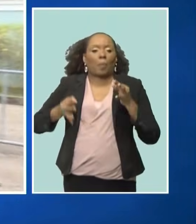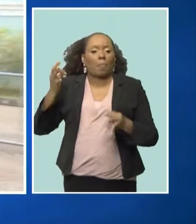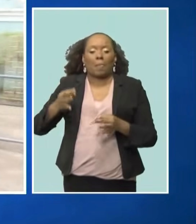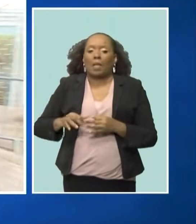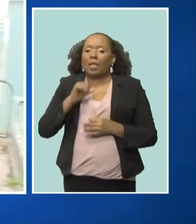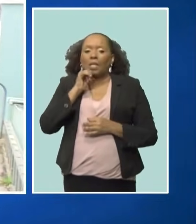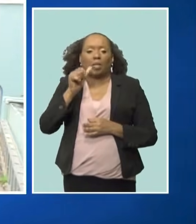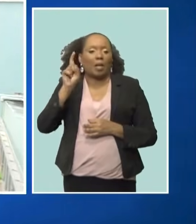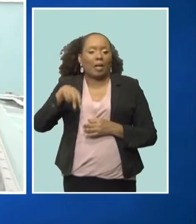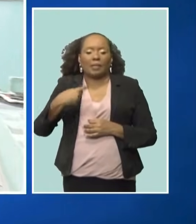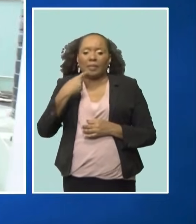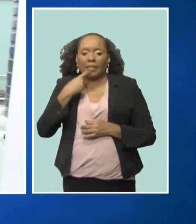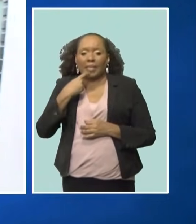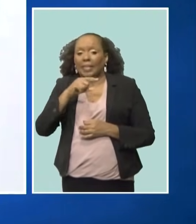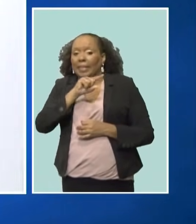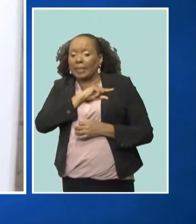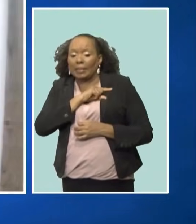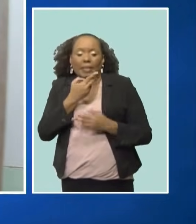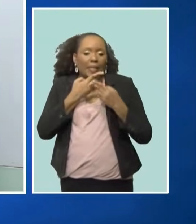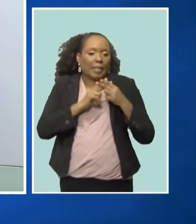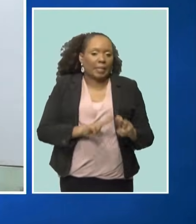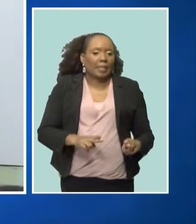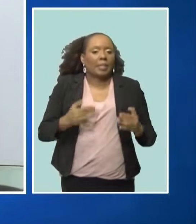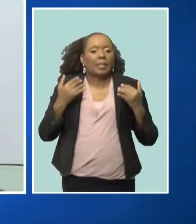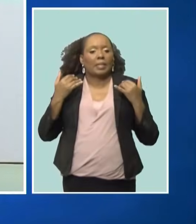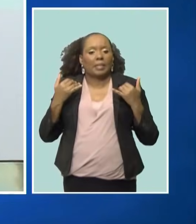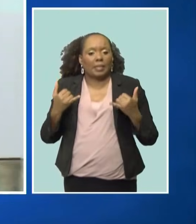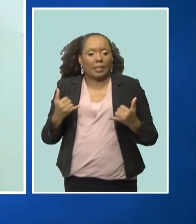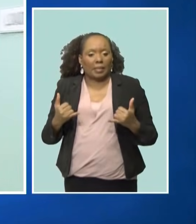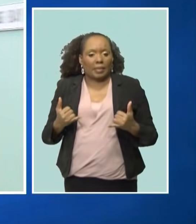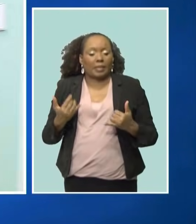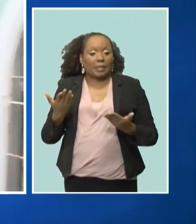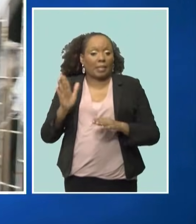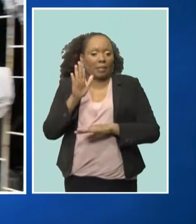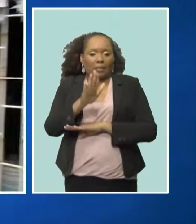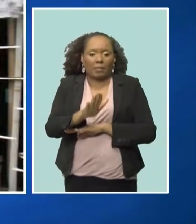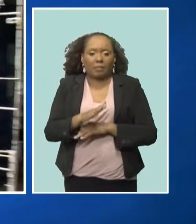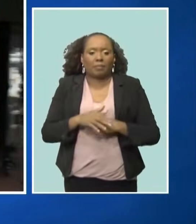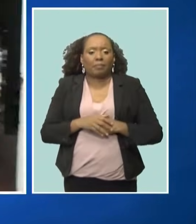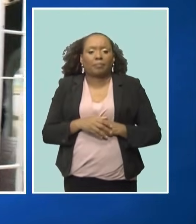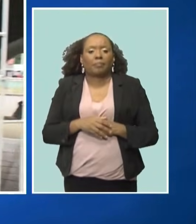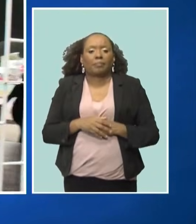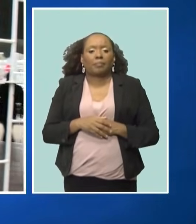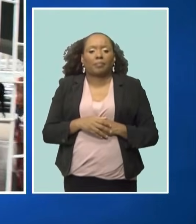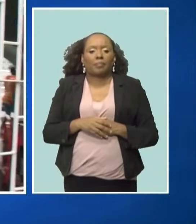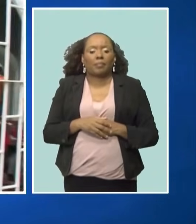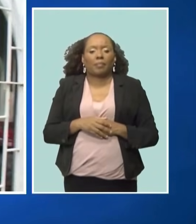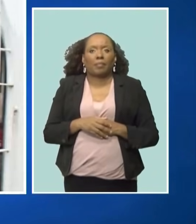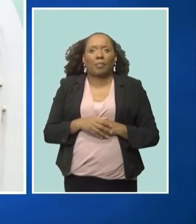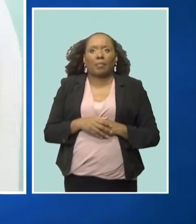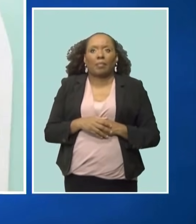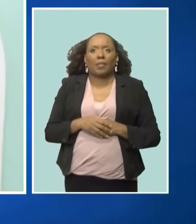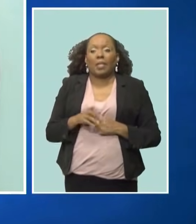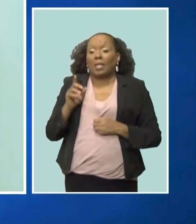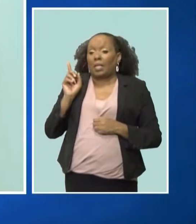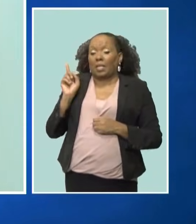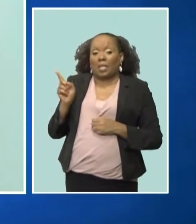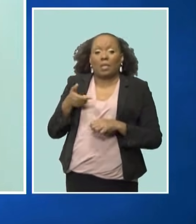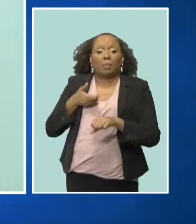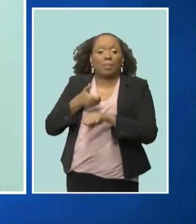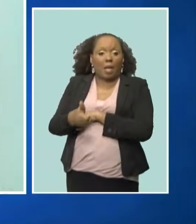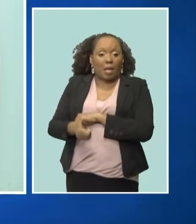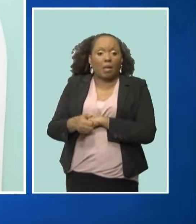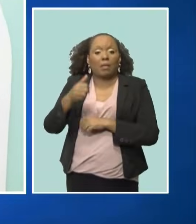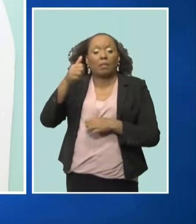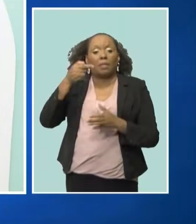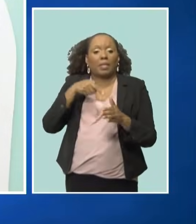offence when he appeared before Magistrate Wayne Clark in the Holetown Magistrates Court this afternoon. Amani Lord,